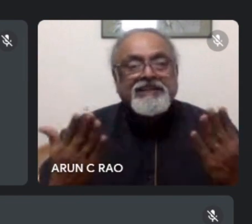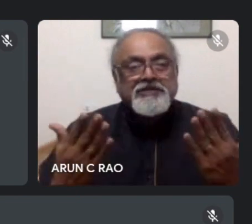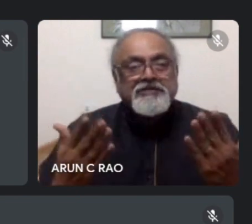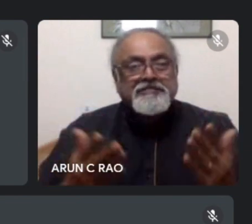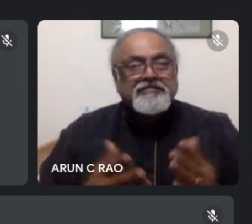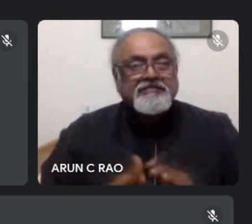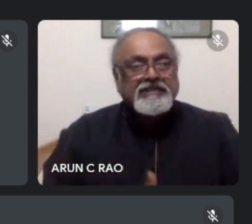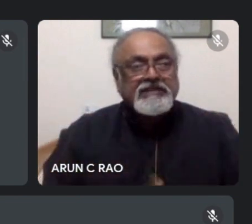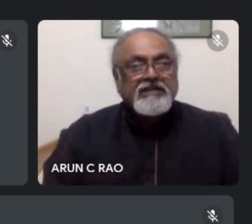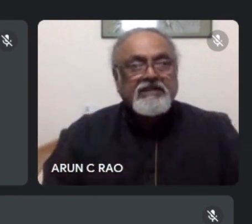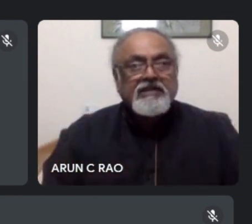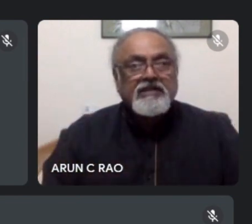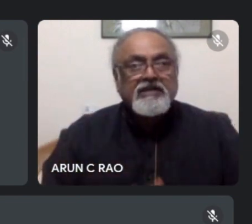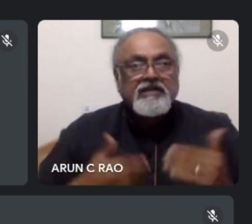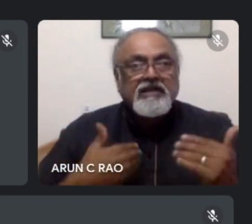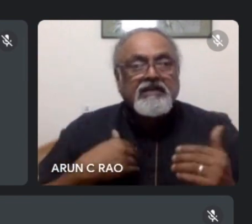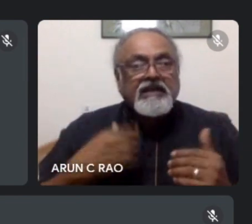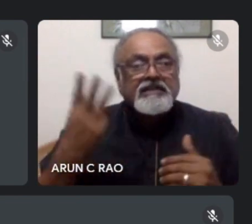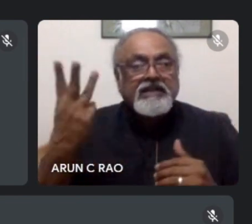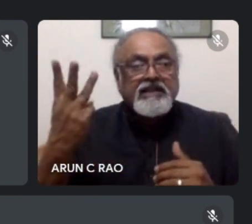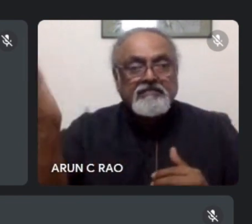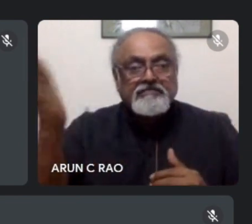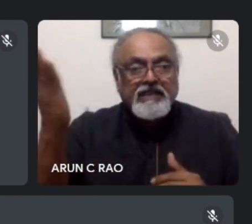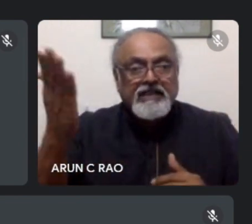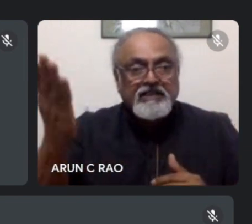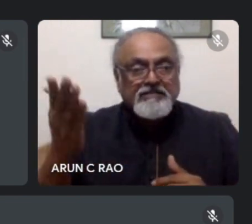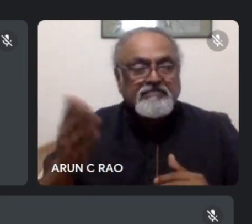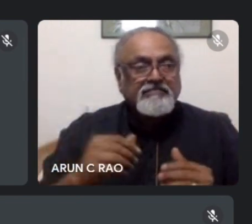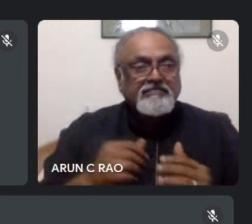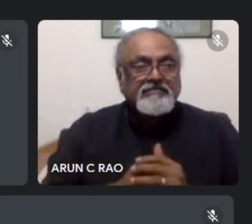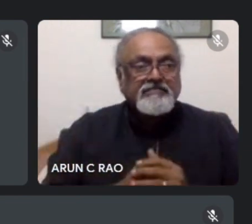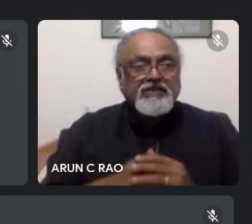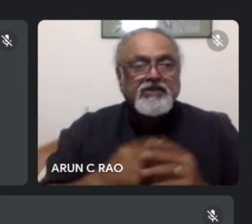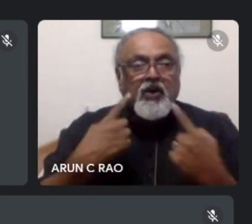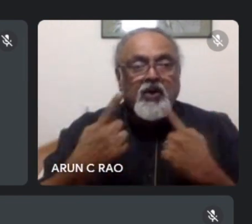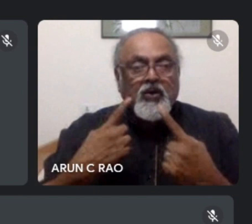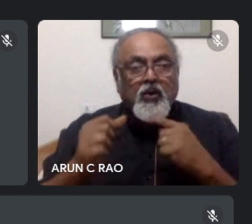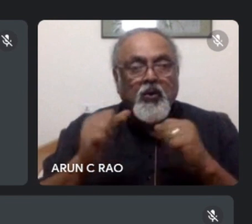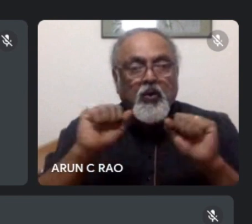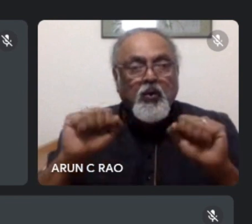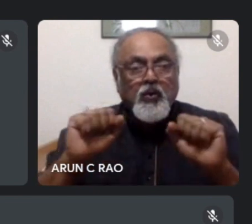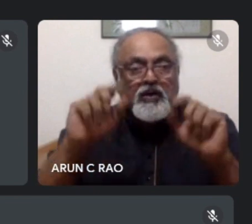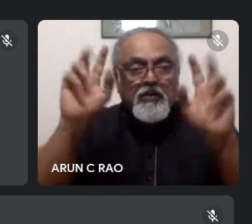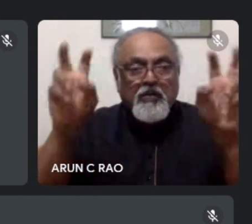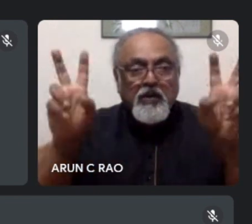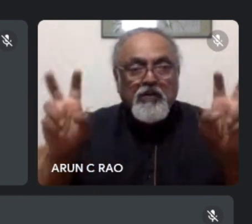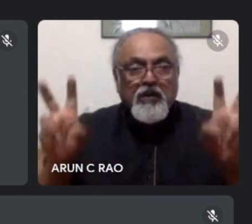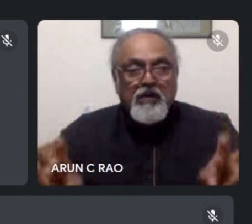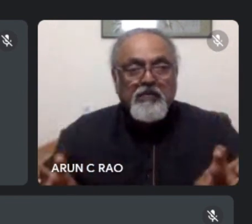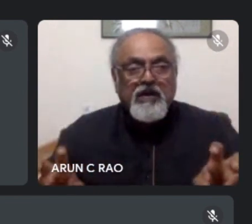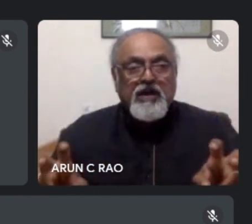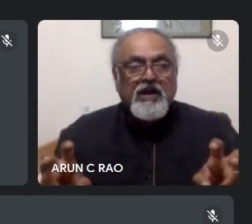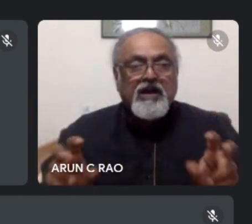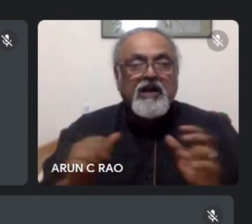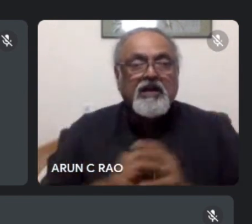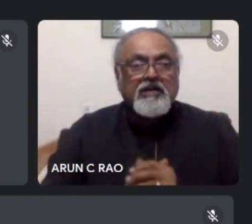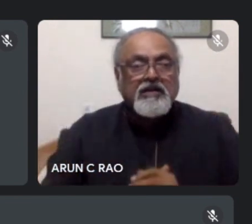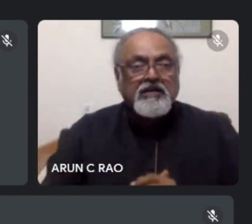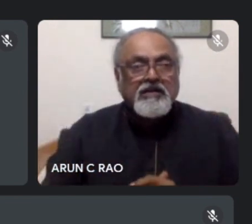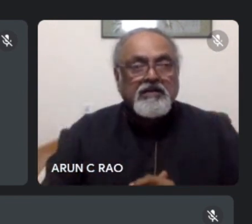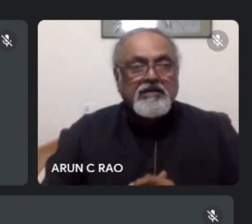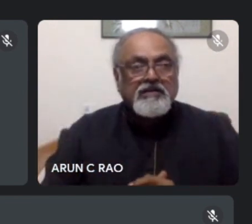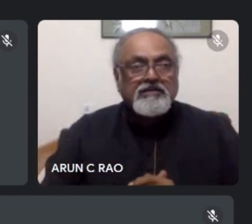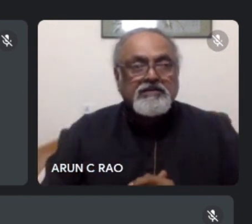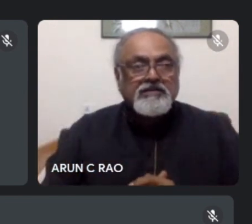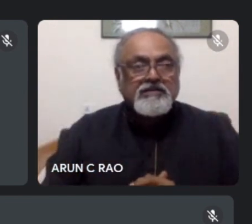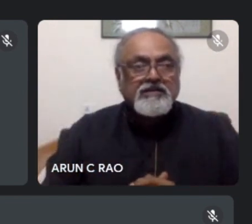we've had three speakers talking about different contexts. We will now take a break, a short break